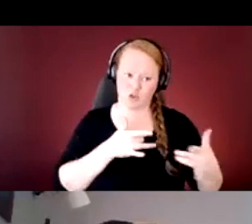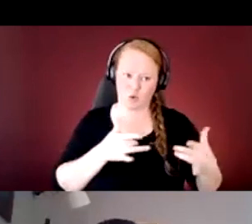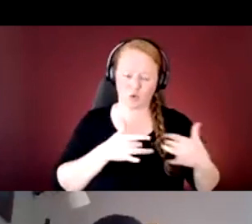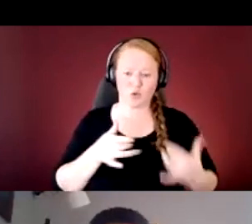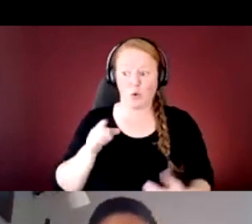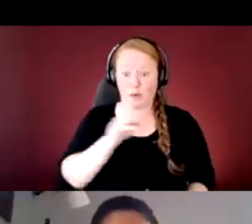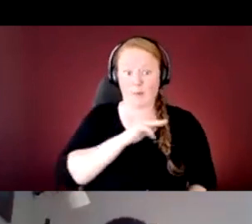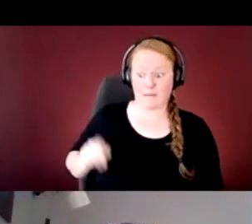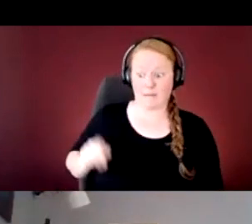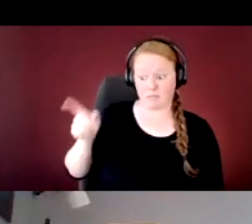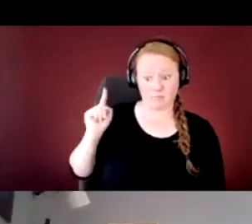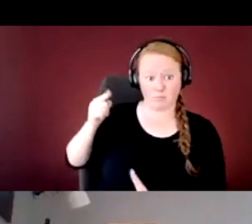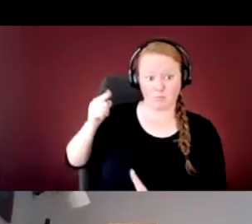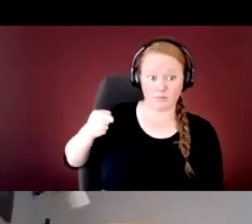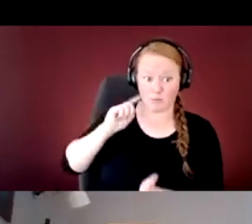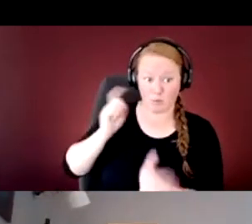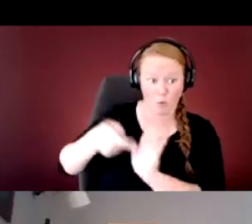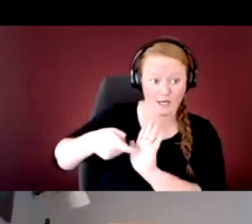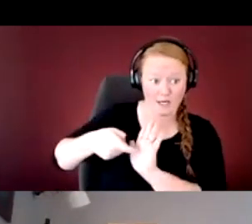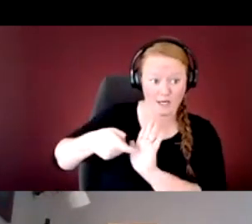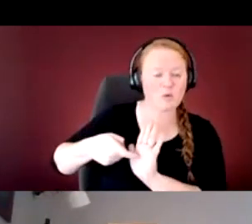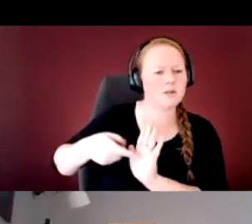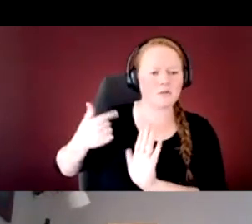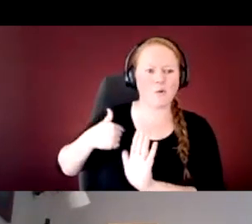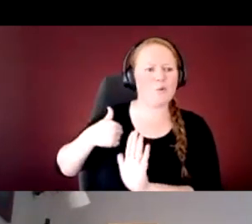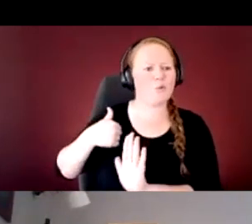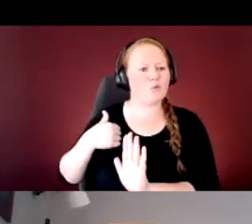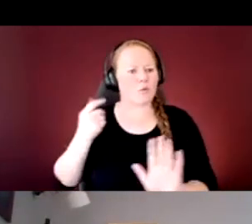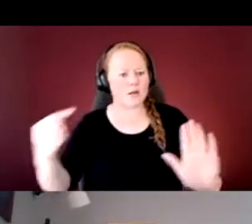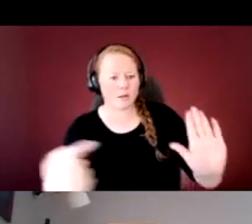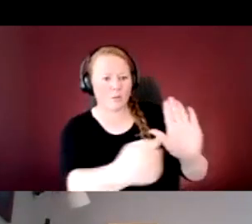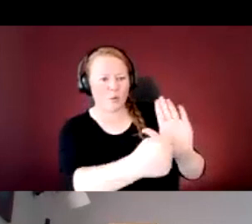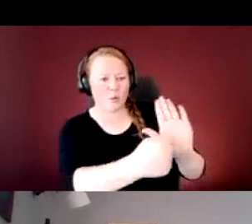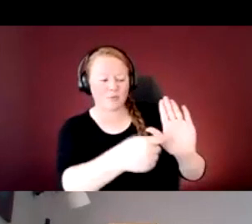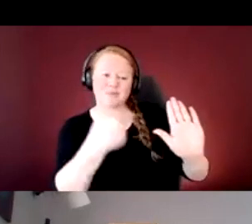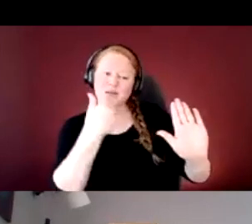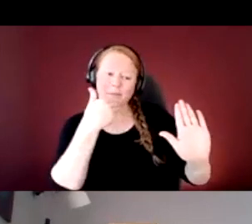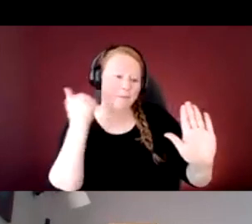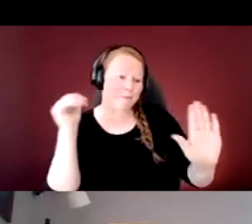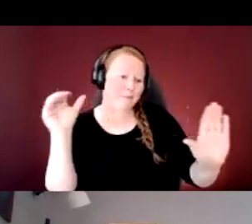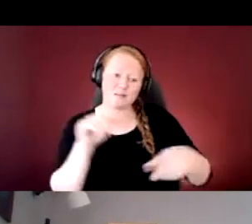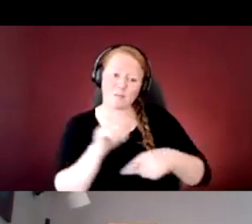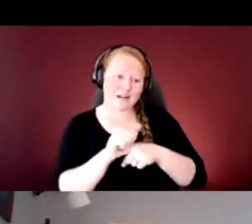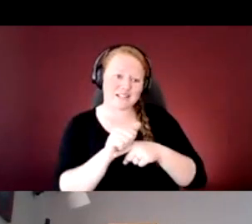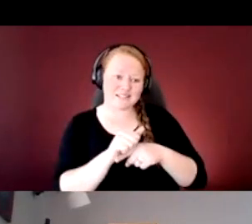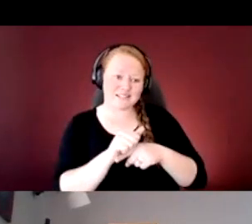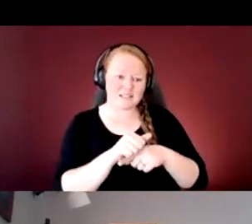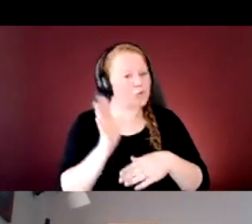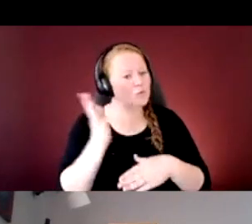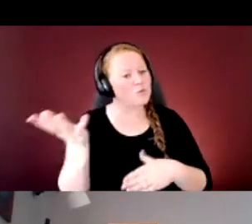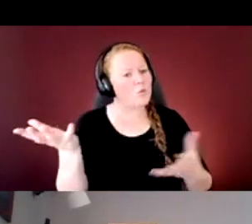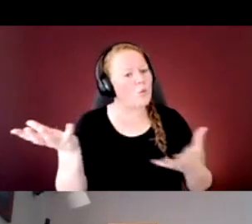out, we helped to point out that this is best practice. It is what is recommended as the best